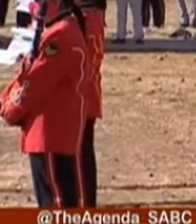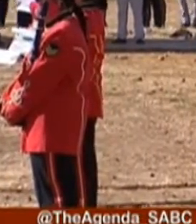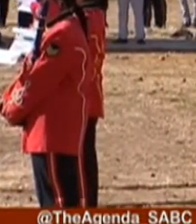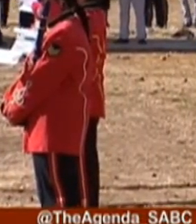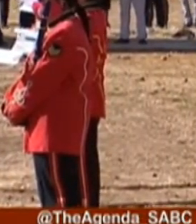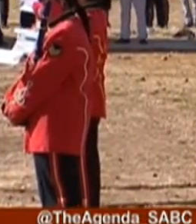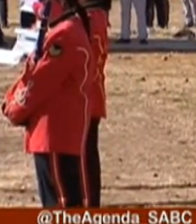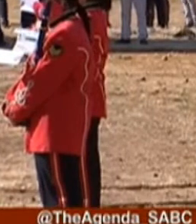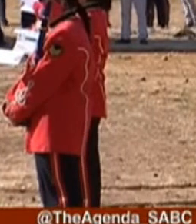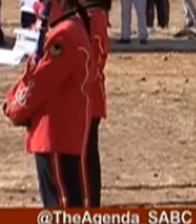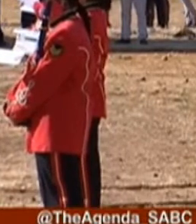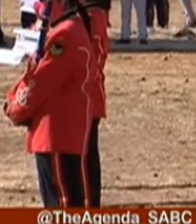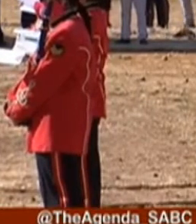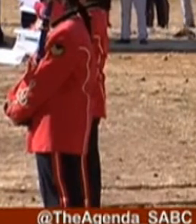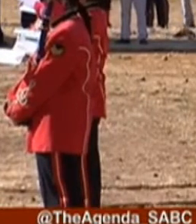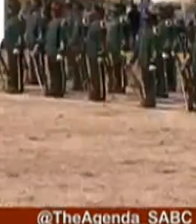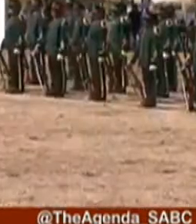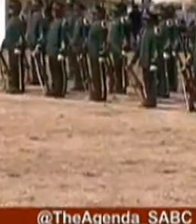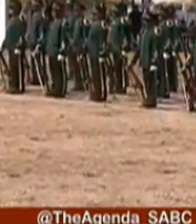performed by Major Vundla.